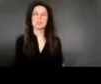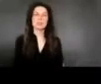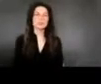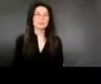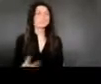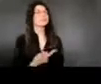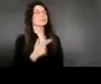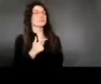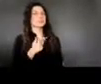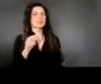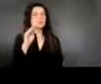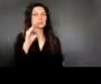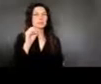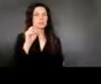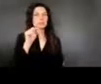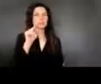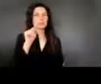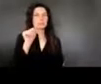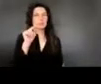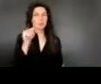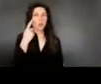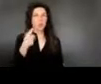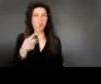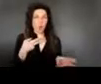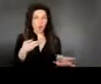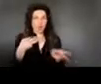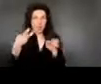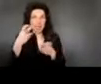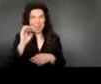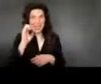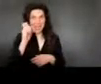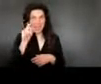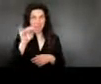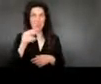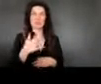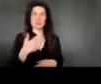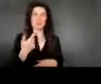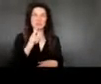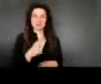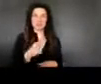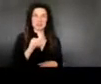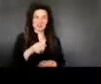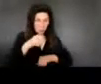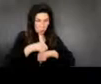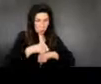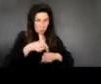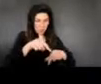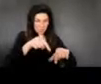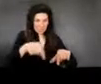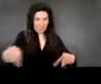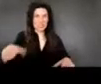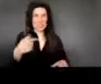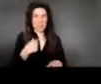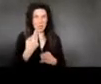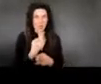So in terms of extraction, literally the brick itself is an extracted form